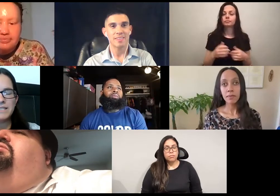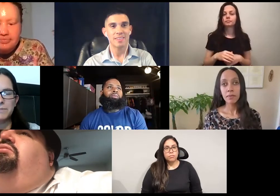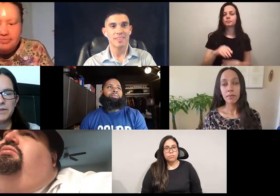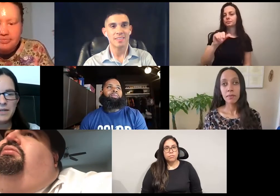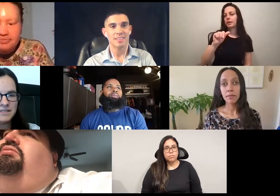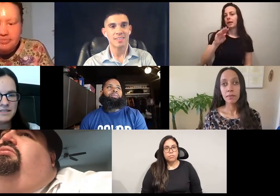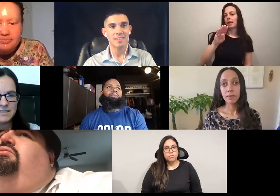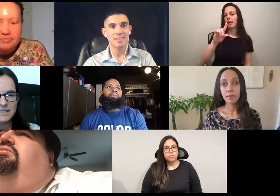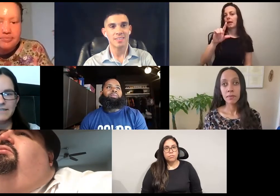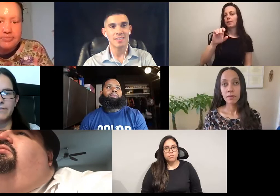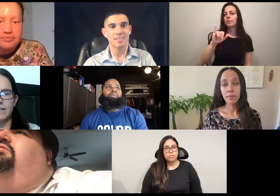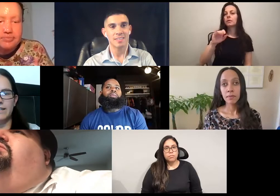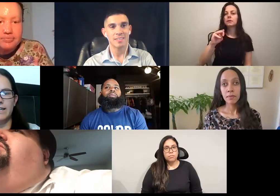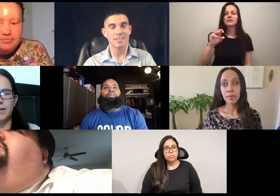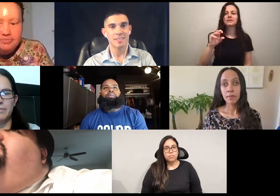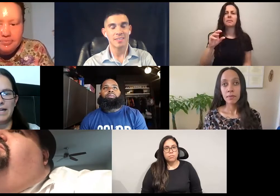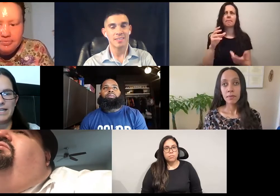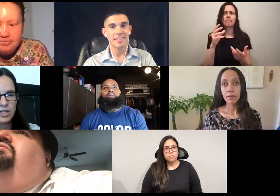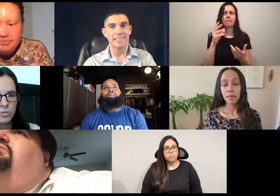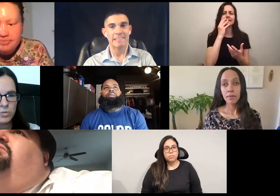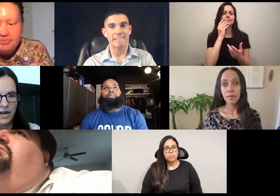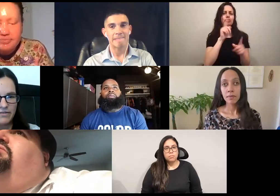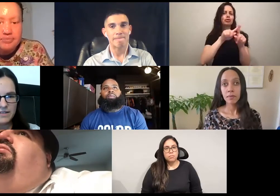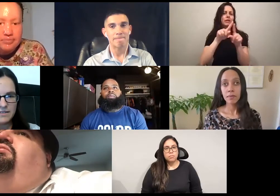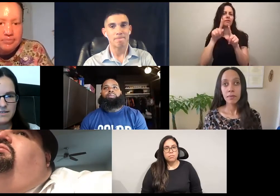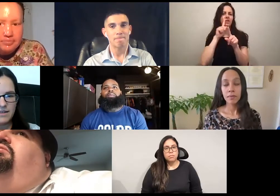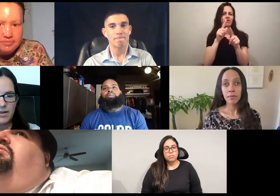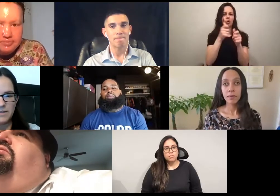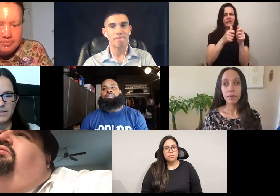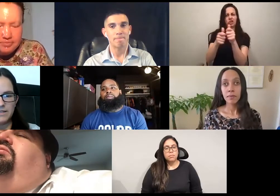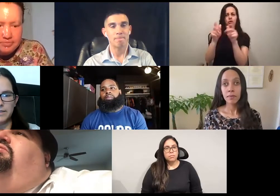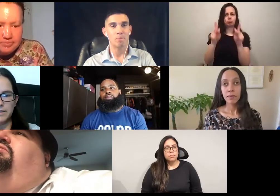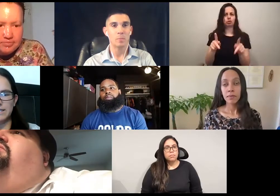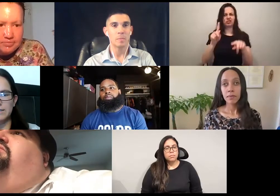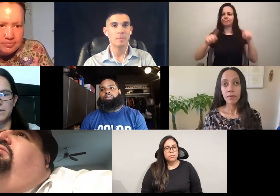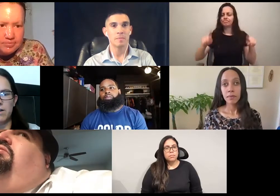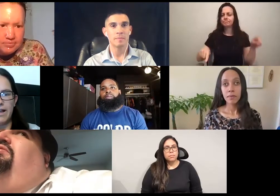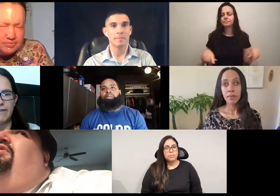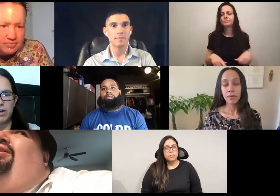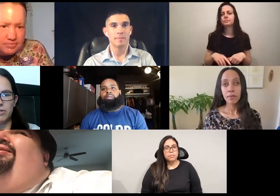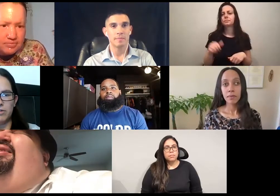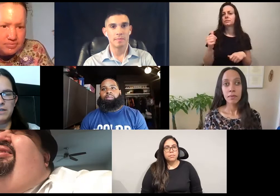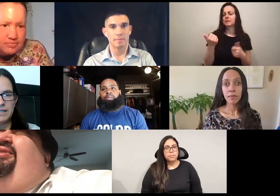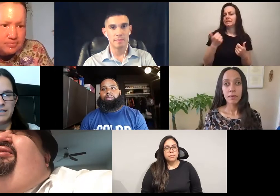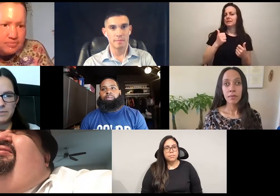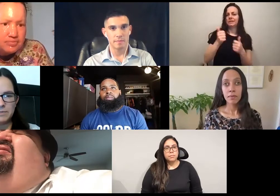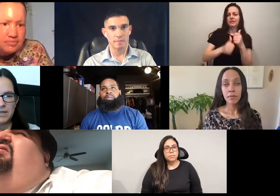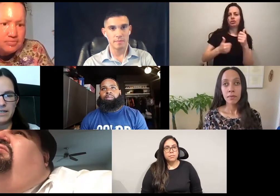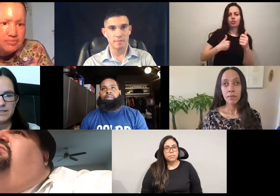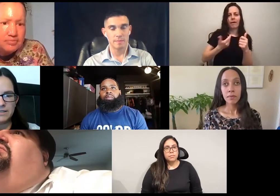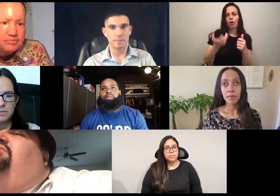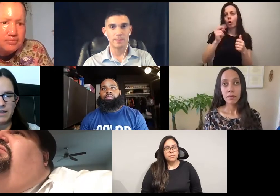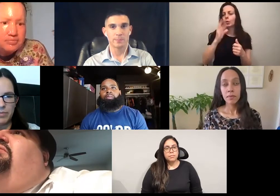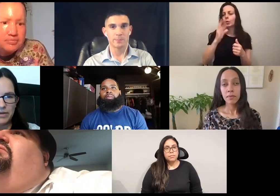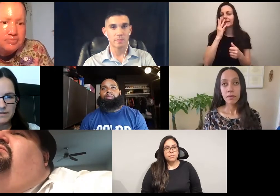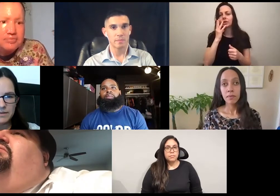ableism is experienced differently by each one of us with disabilities. We all have our own unique